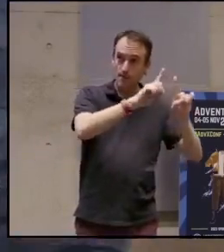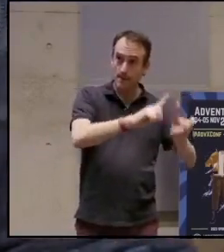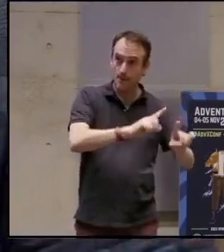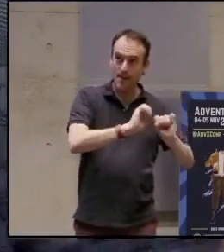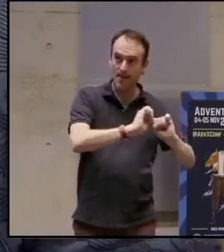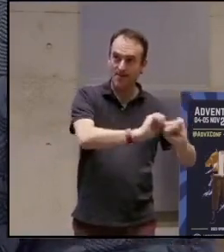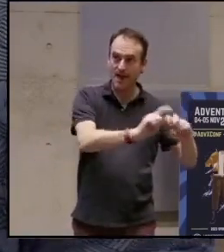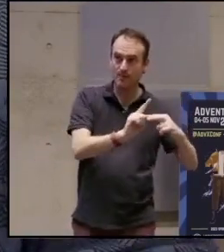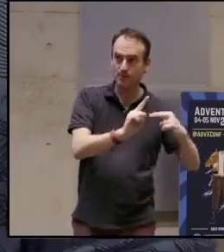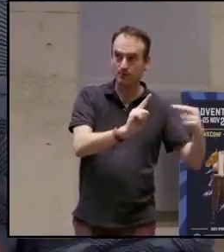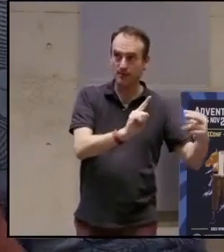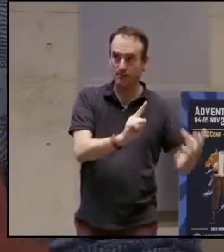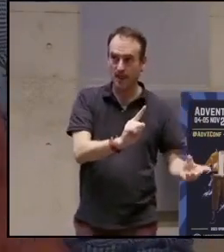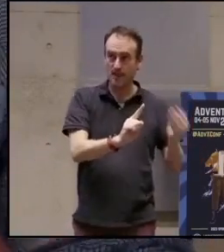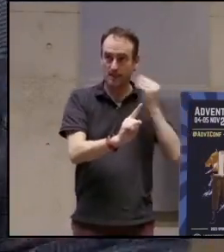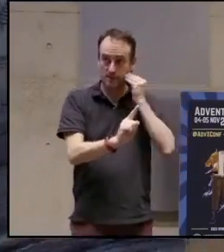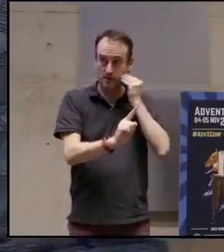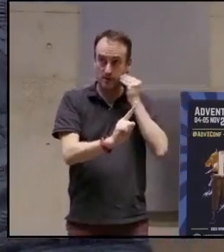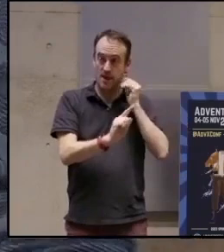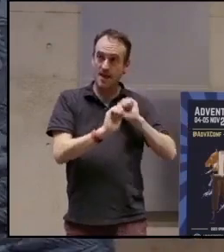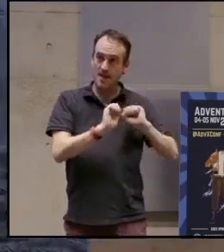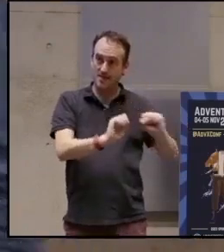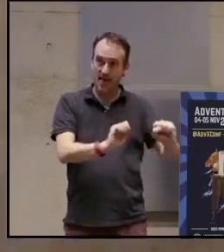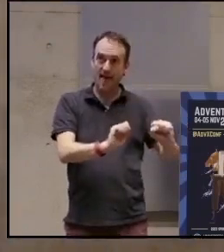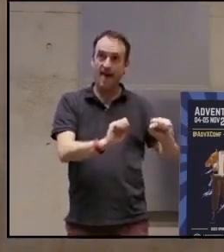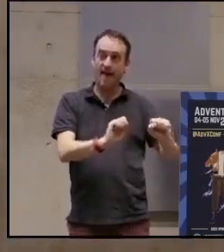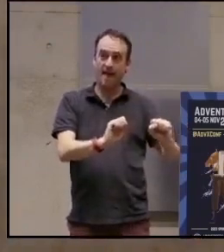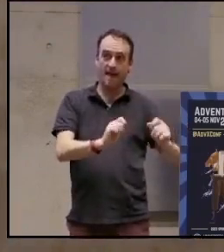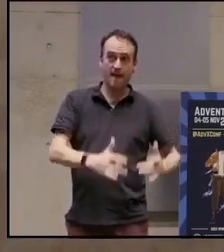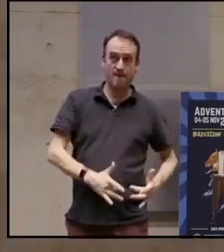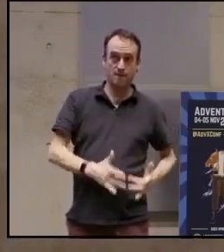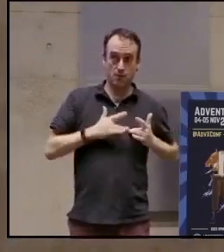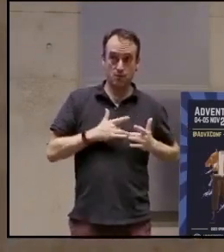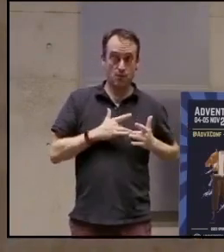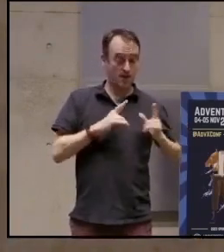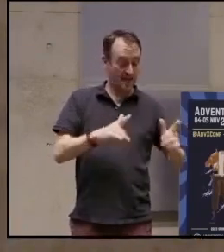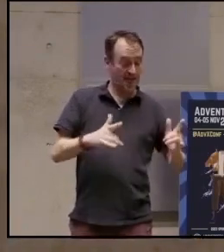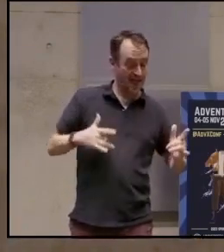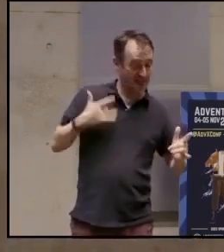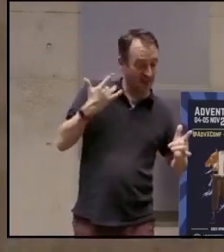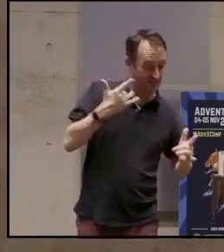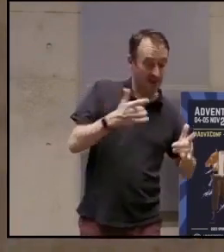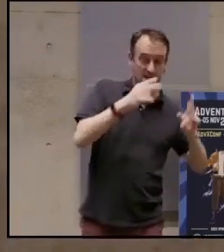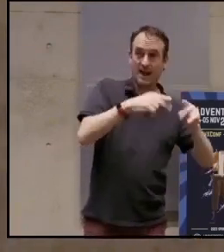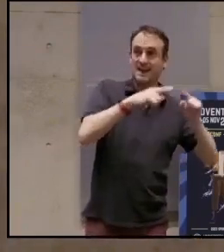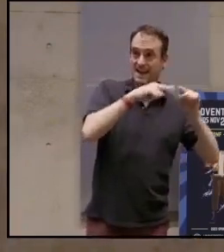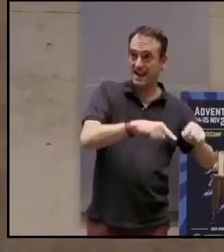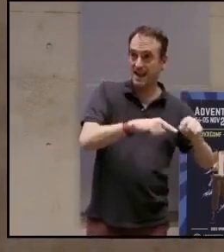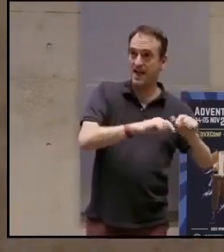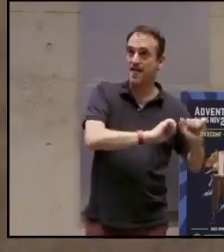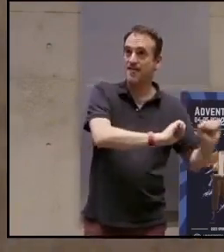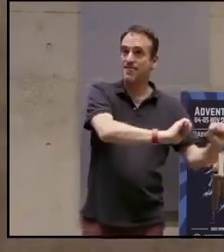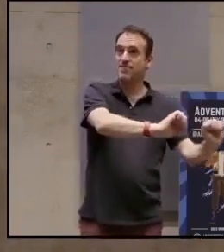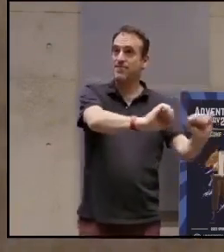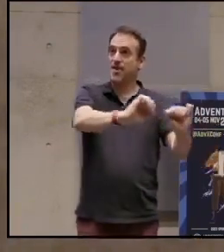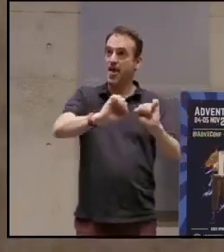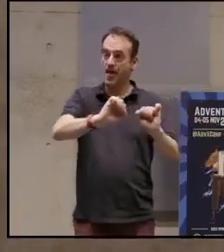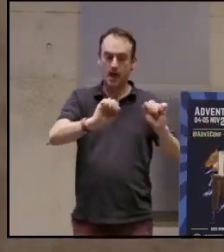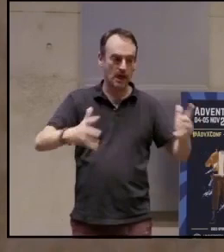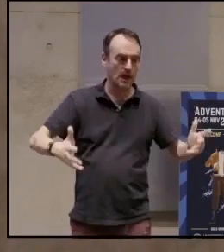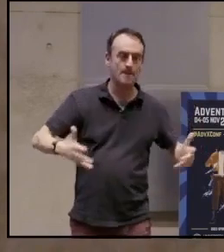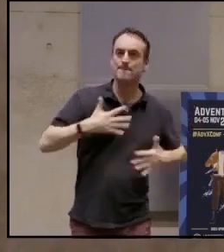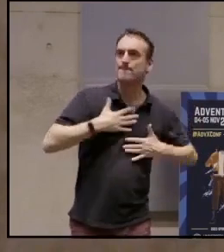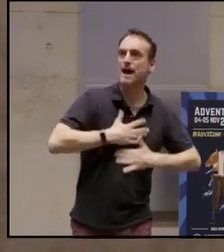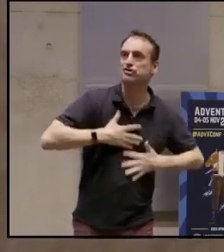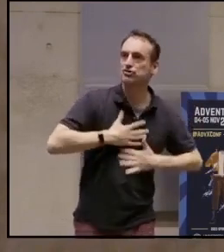people who have lived and died on this beautiful planet, wherever they were from, whenever they lived. Find out what drove them and